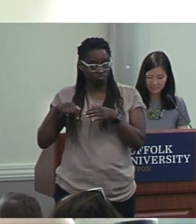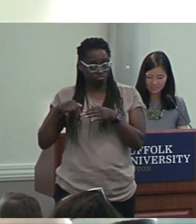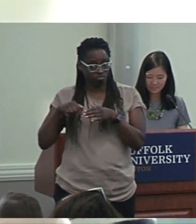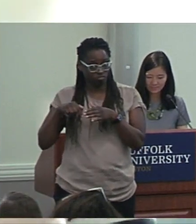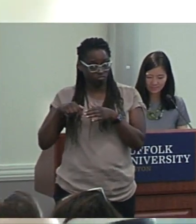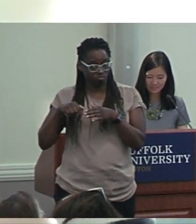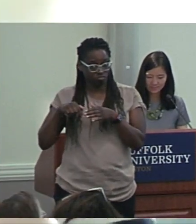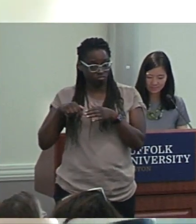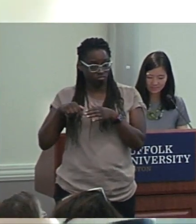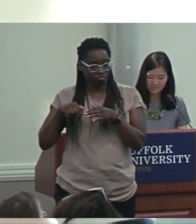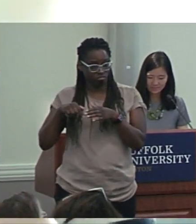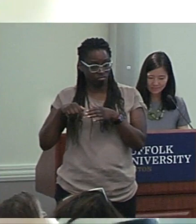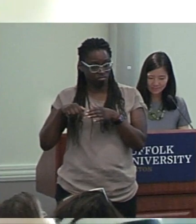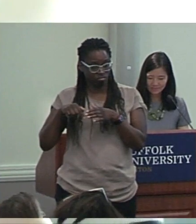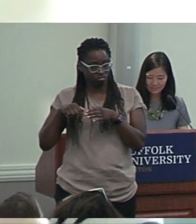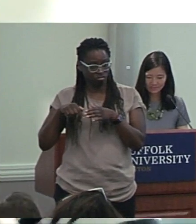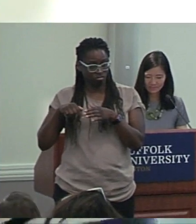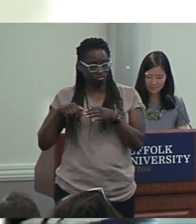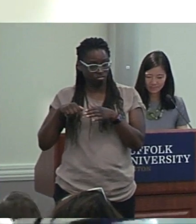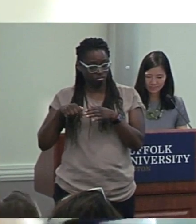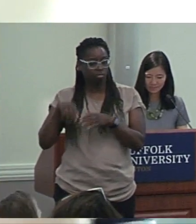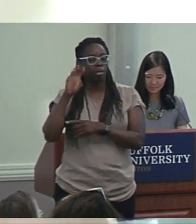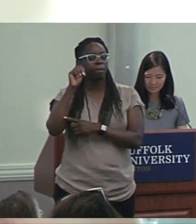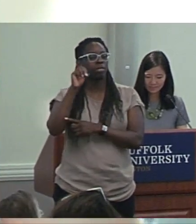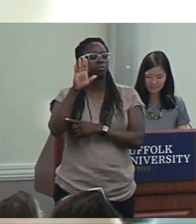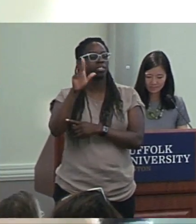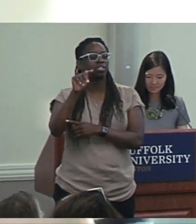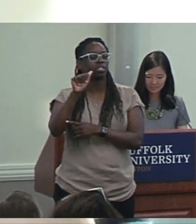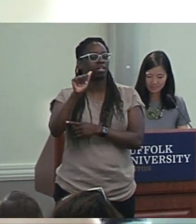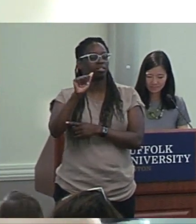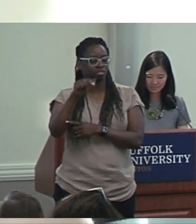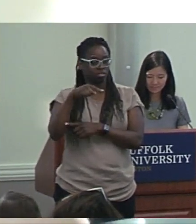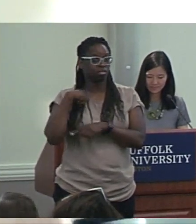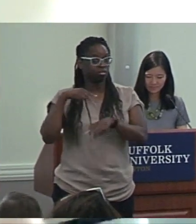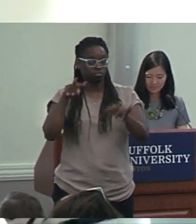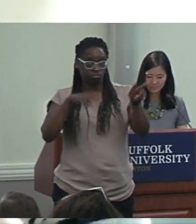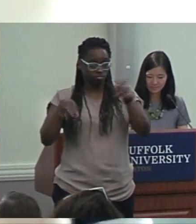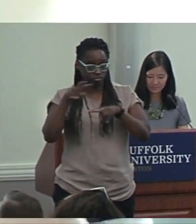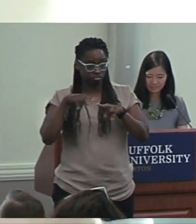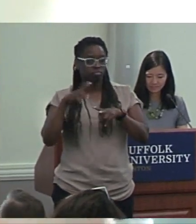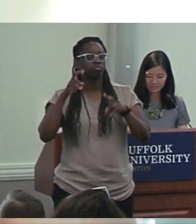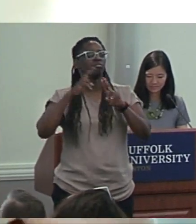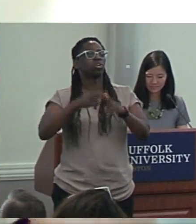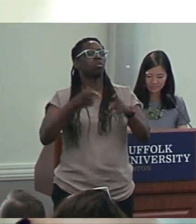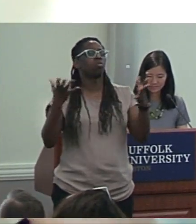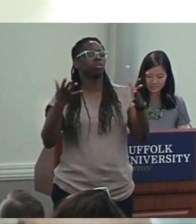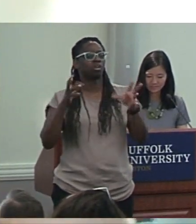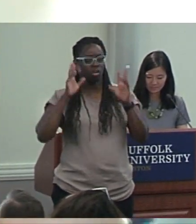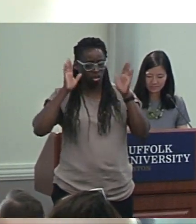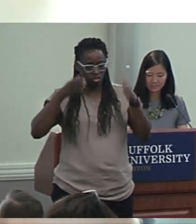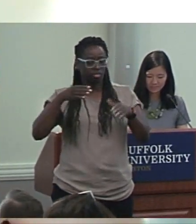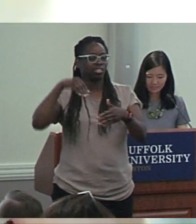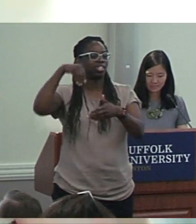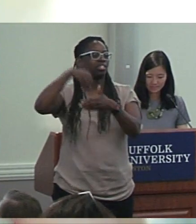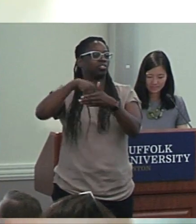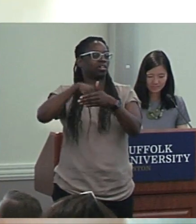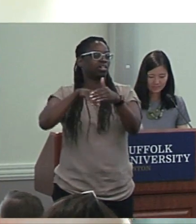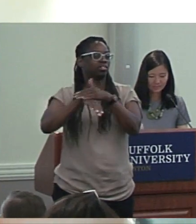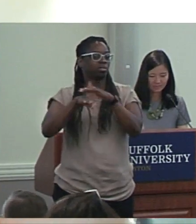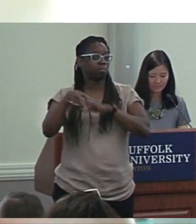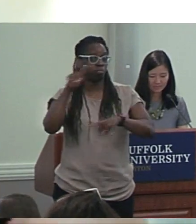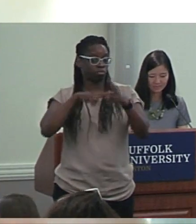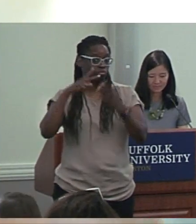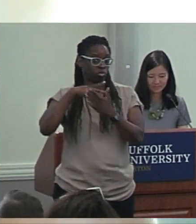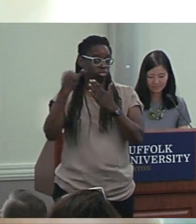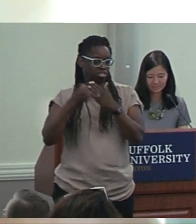the MBTA, we oversee what we call our internal accessibility monitoring program. which